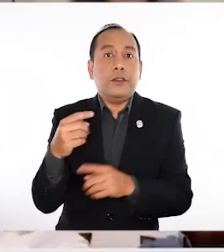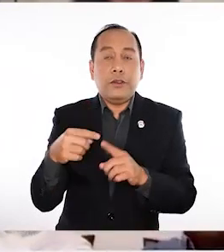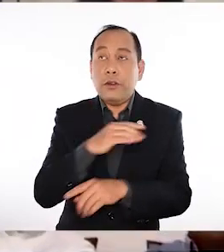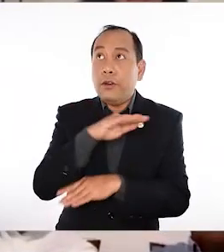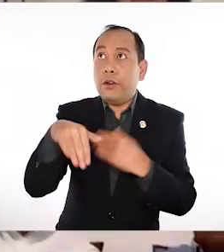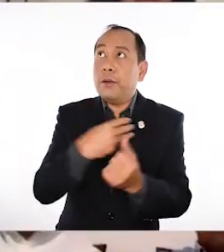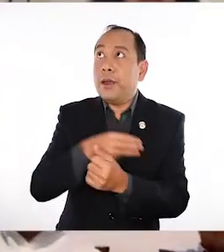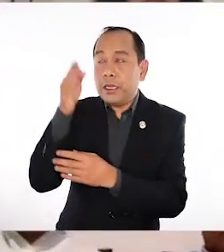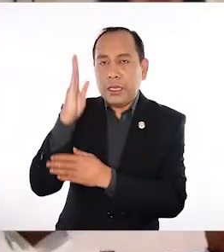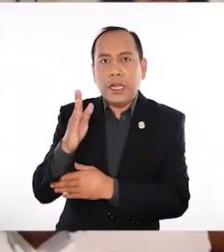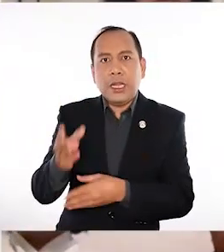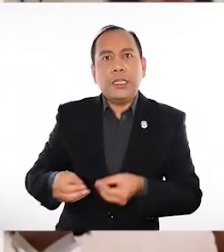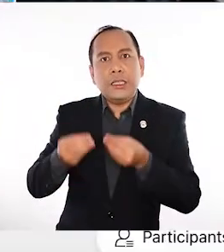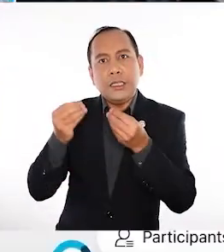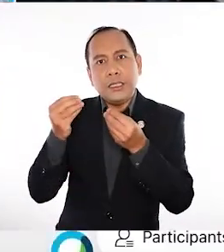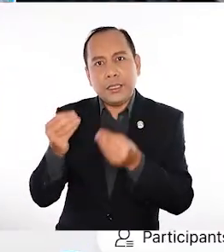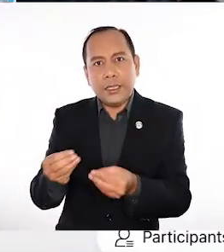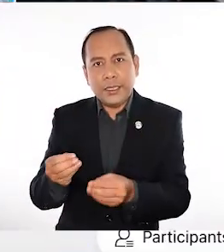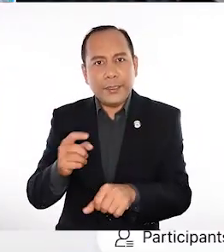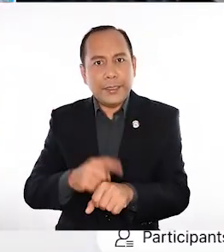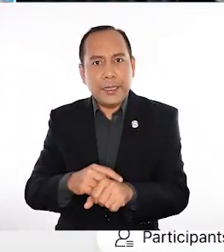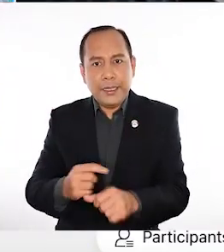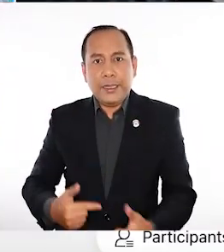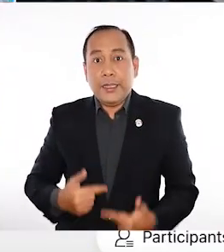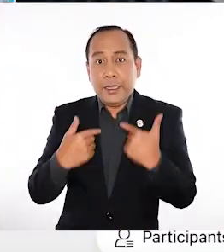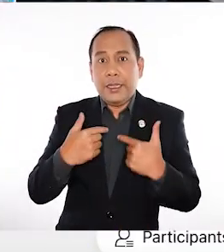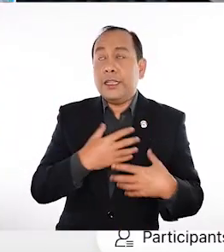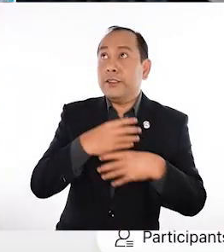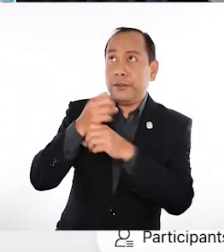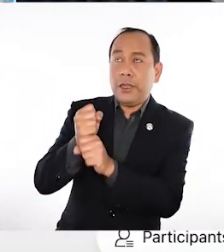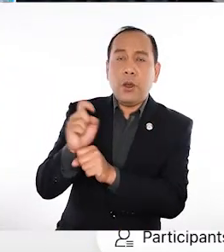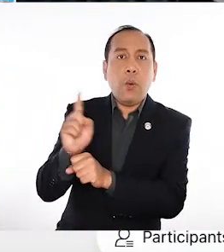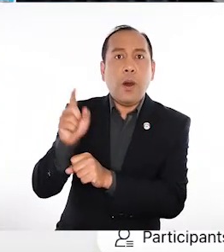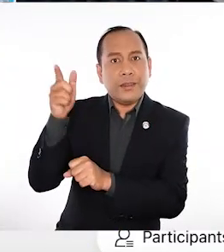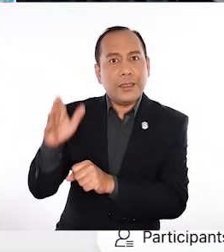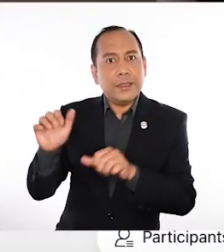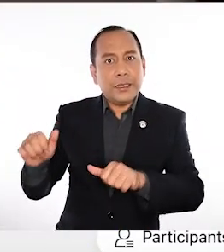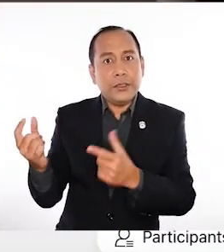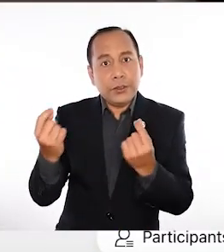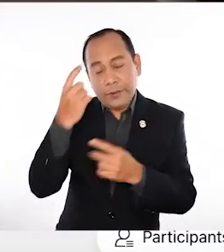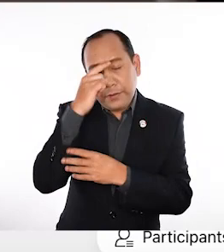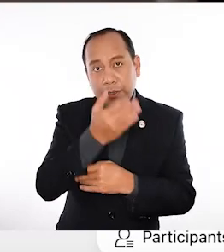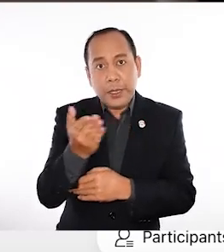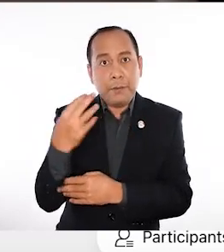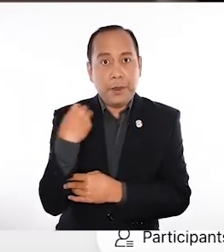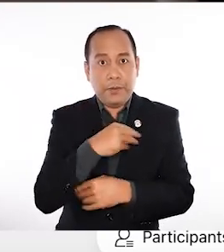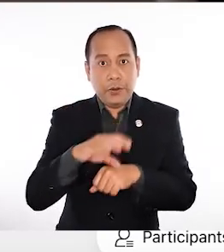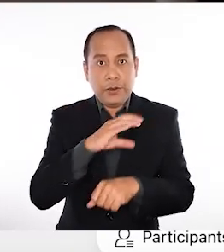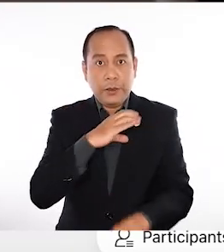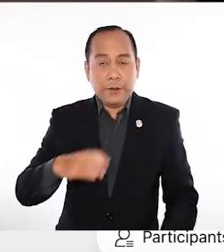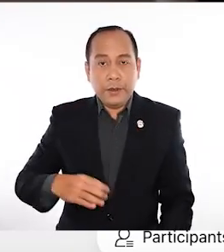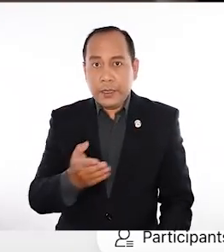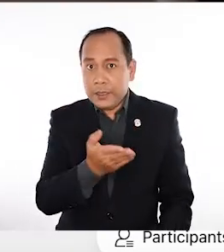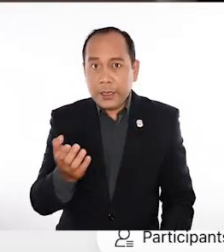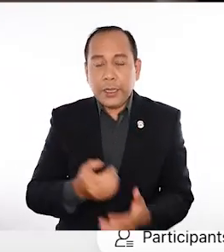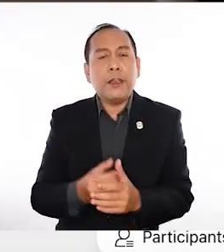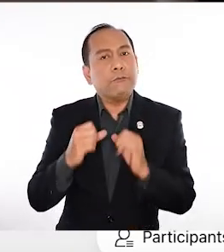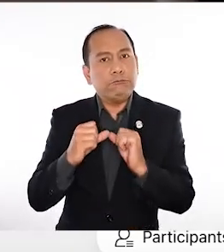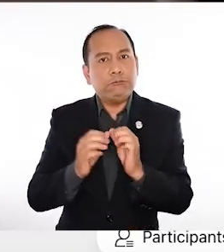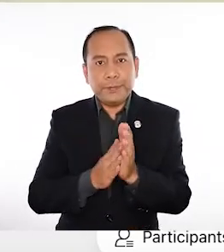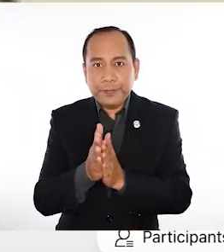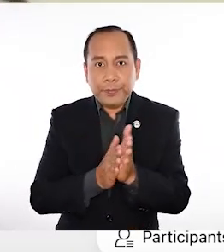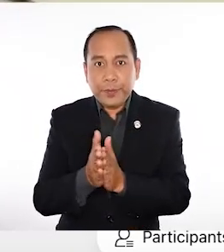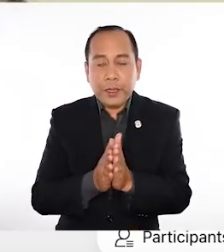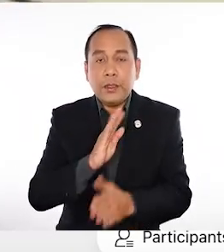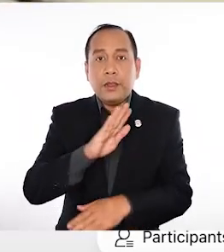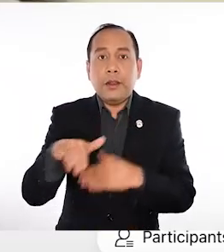God placed great plans for our lives and that we need to trust in what He can do for us. As members of the Church of Christ, we must remain active,